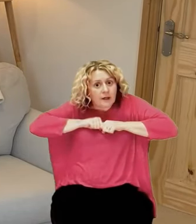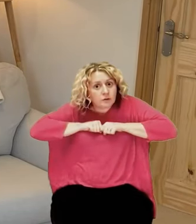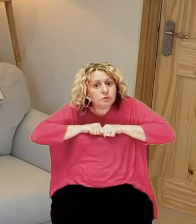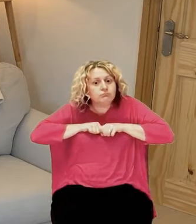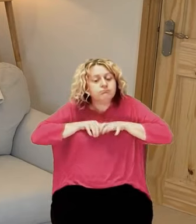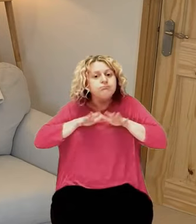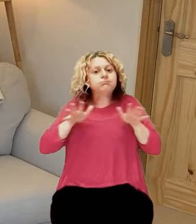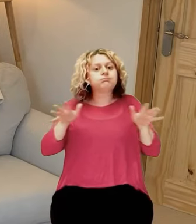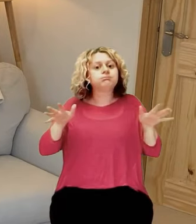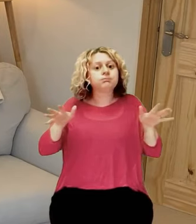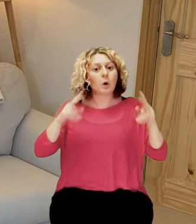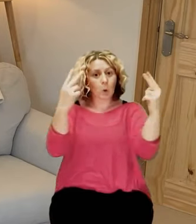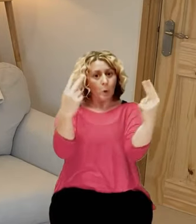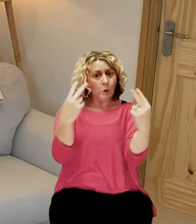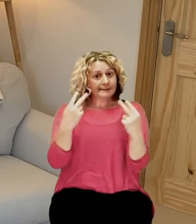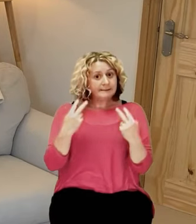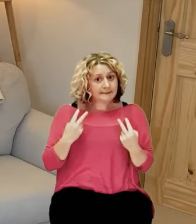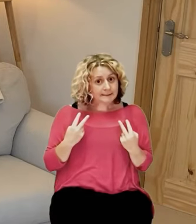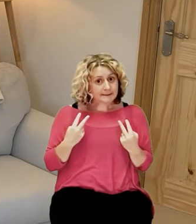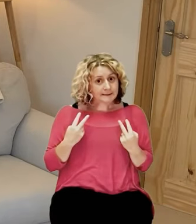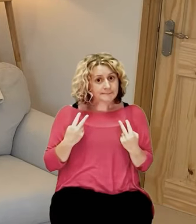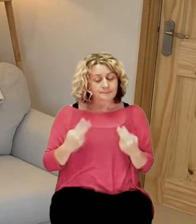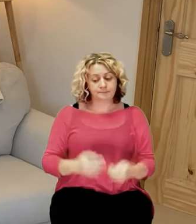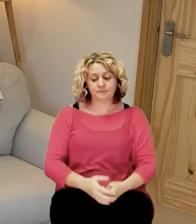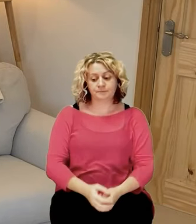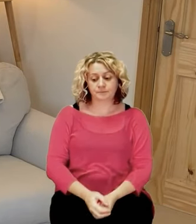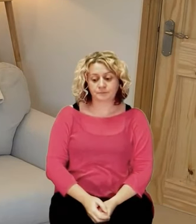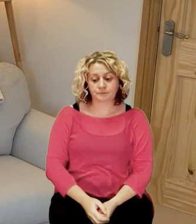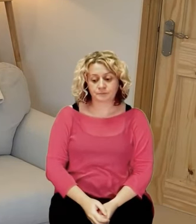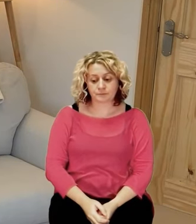ensuring coherence between Christian teaching and lifestyle,